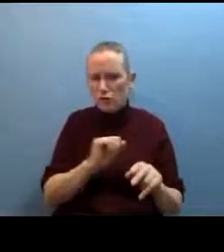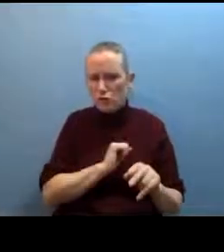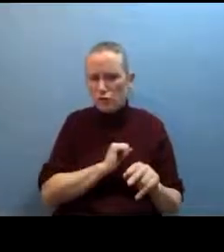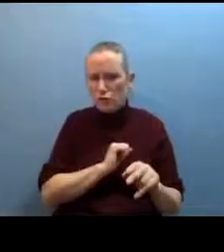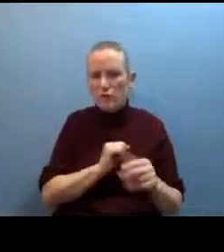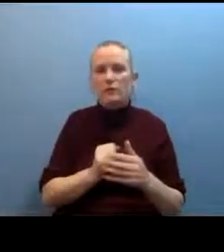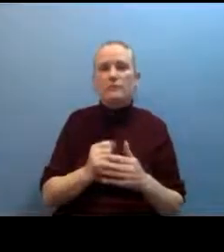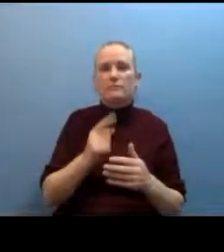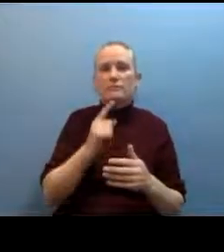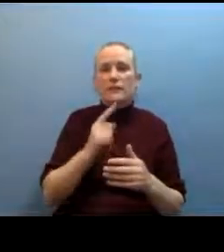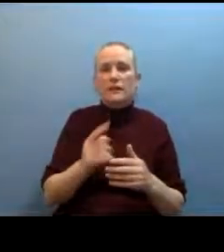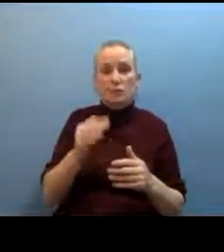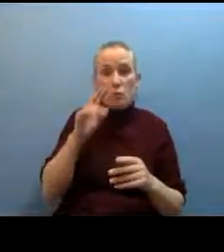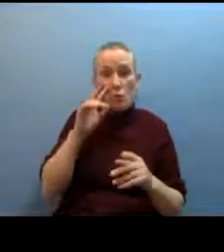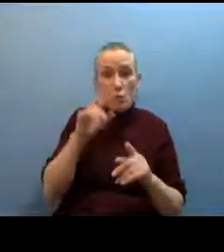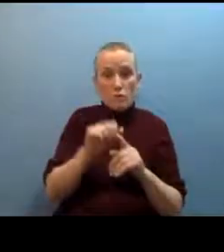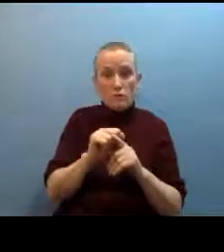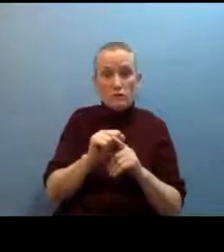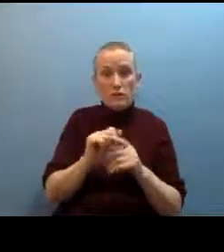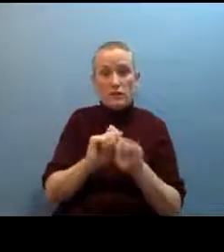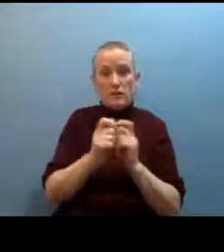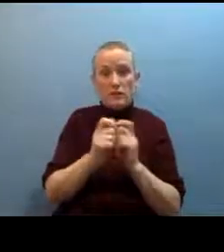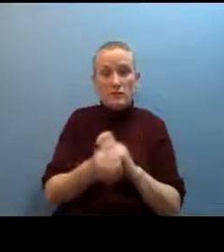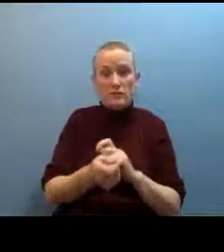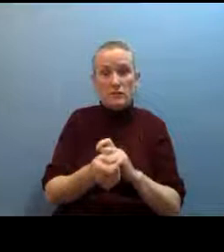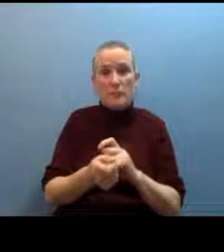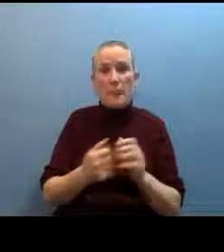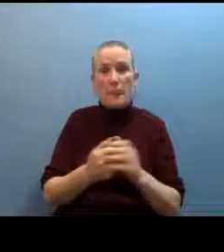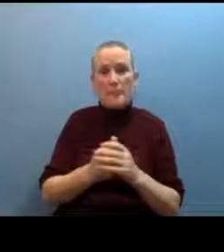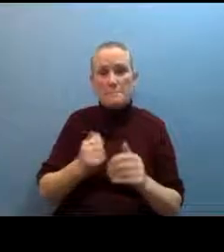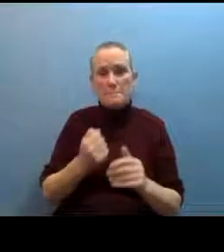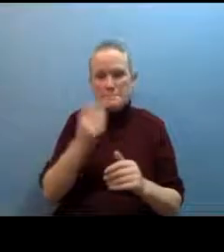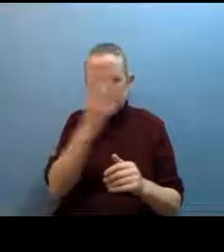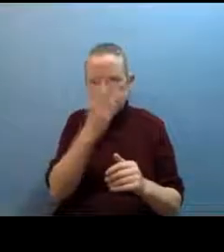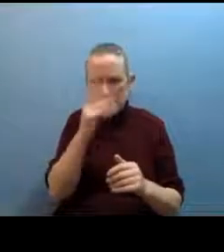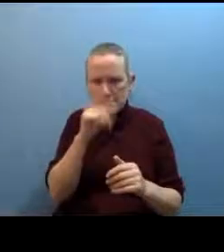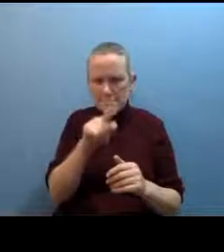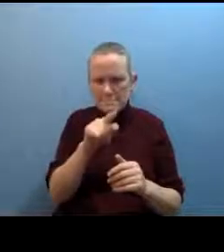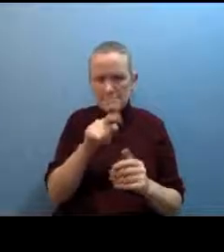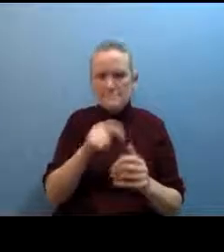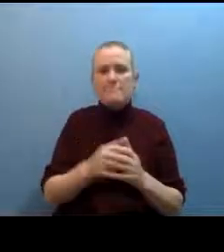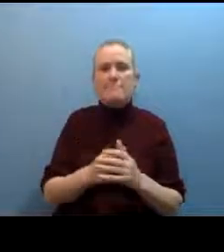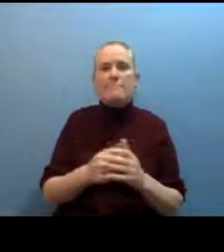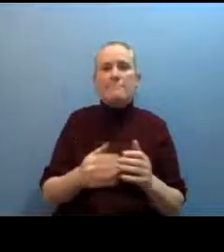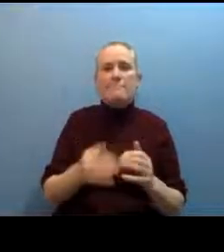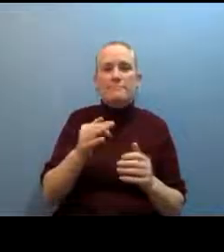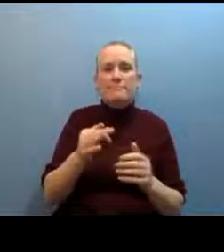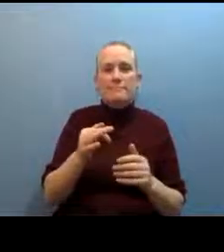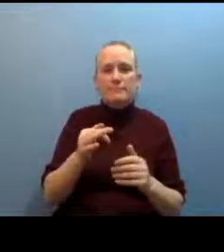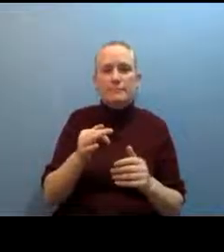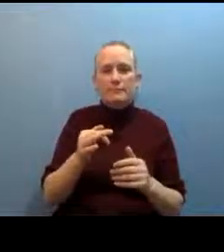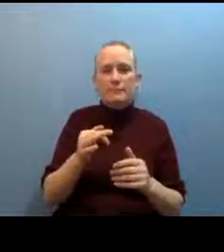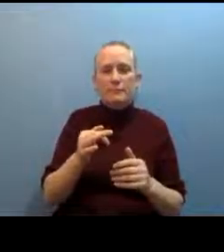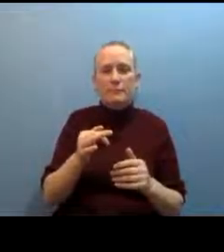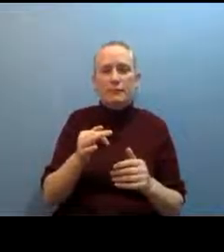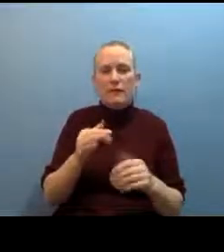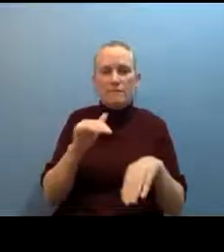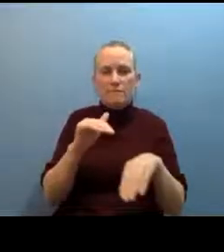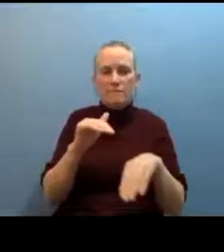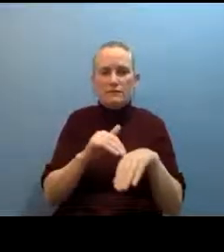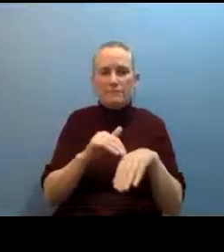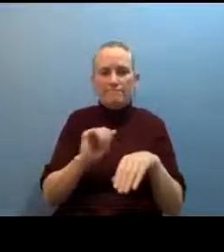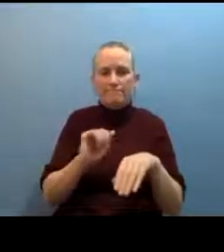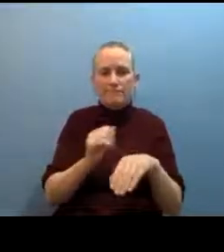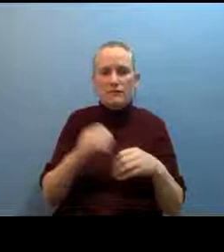I suppose if you notice a change, then keep an eye on it. And we'd say if that change is starting to impact on their functioning,